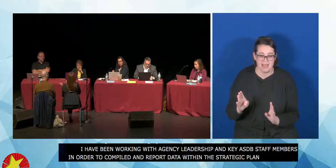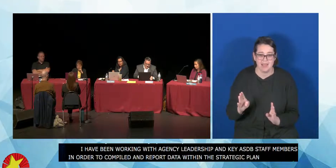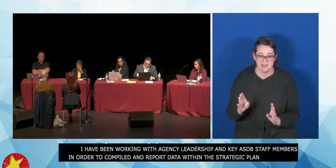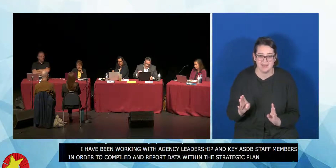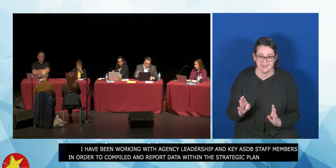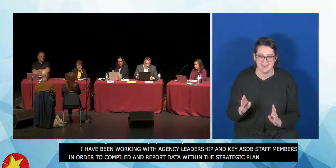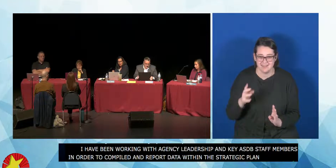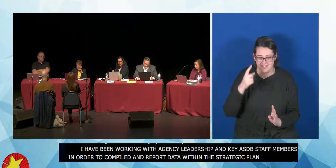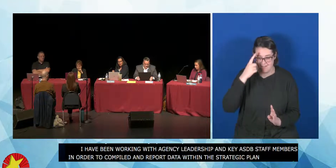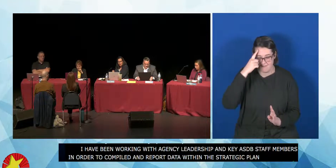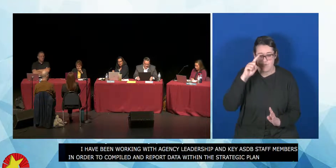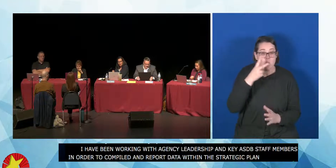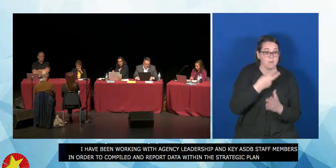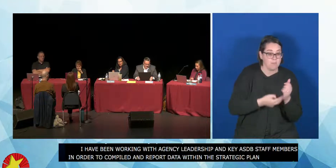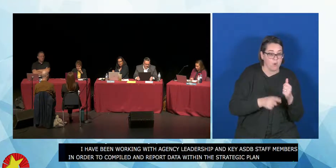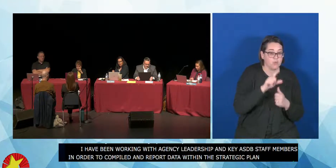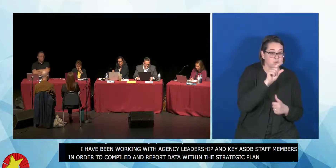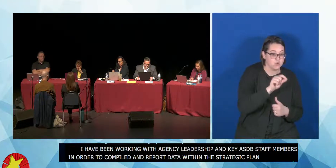both